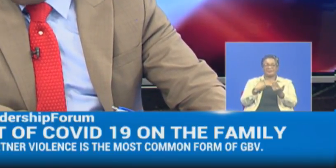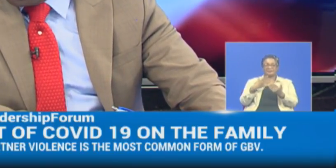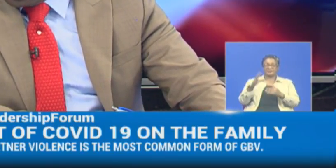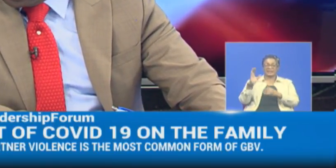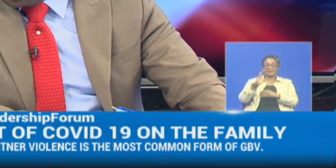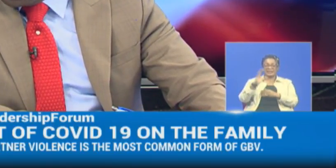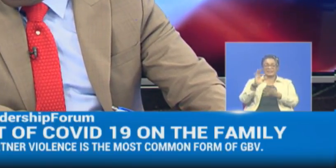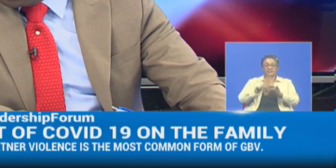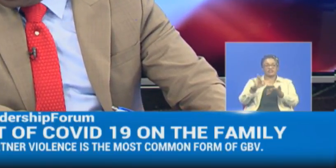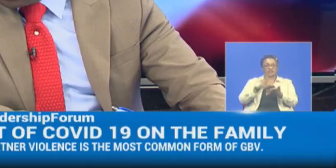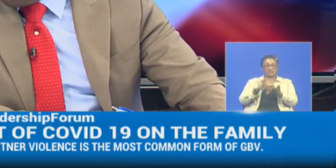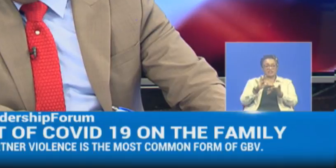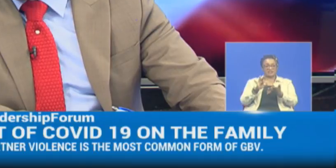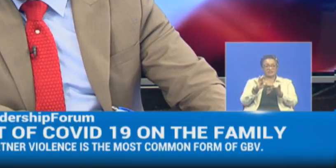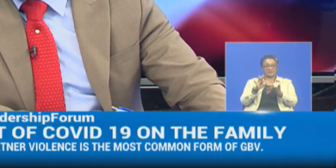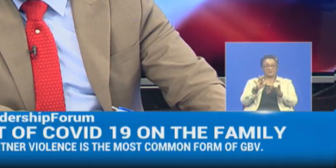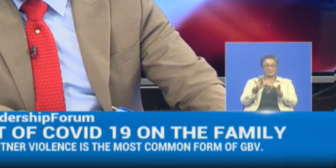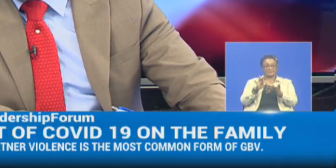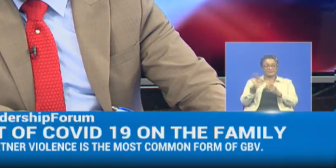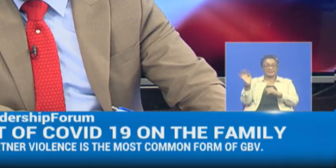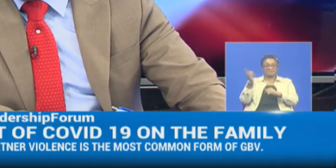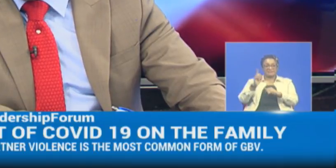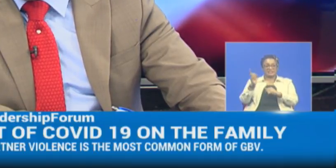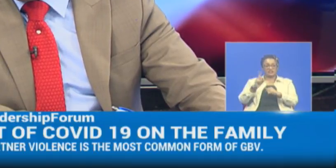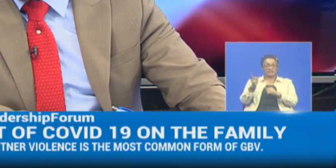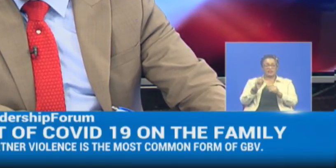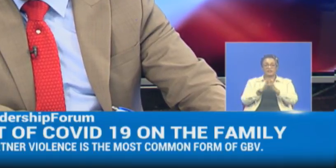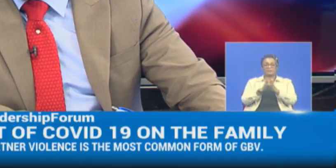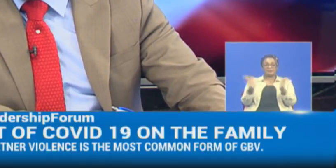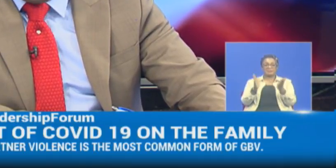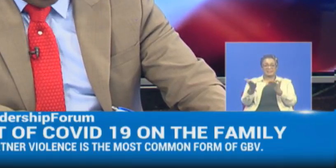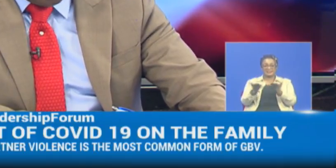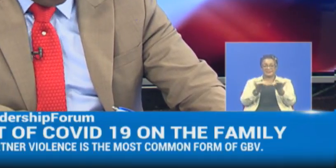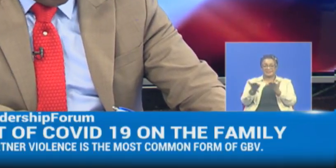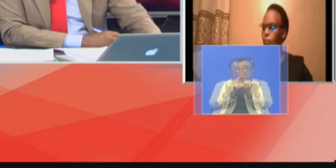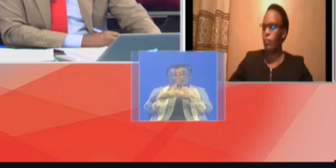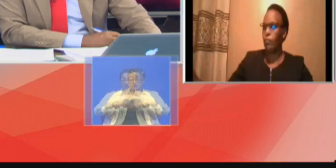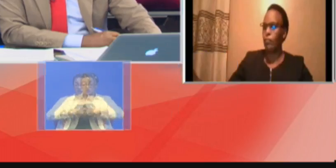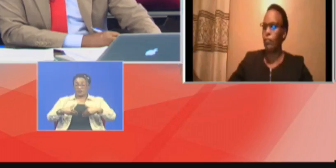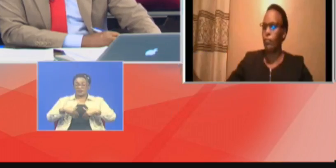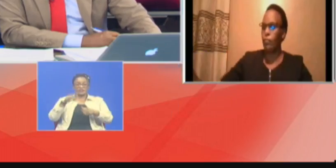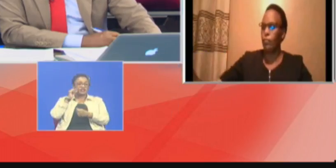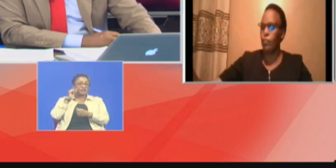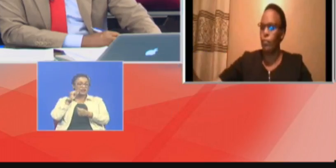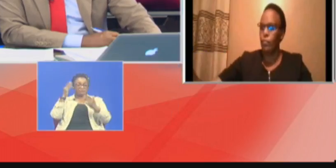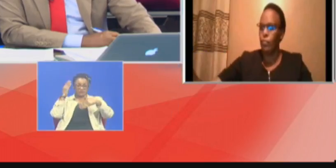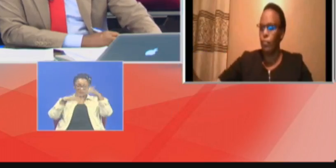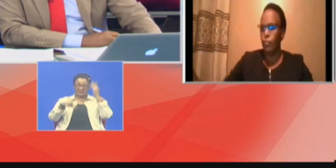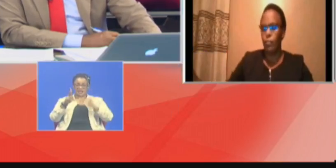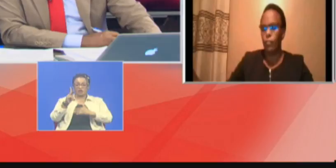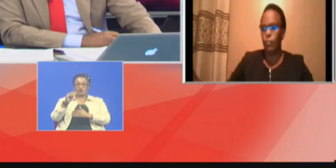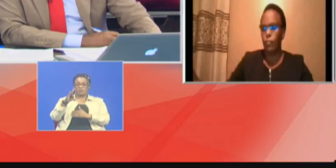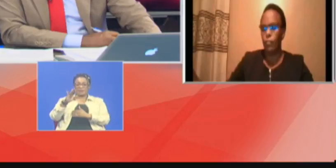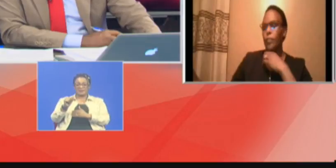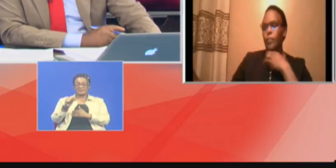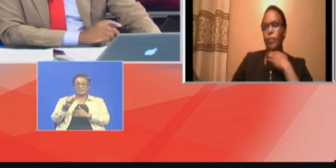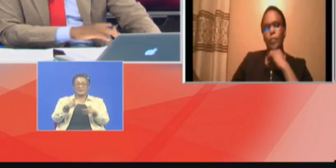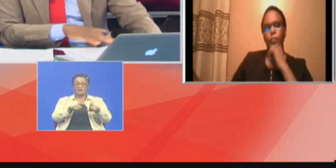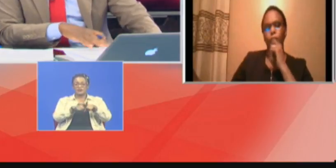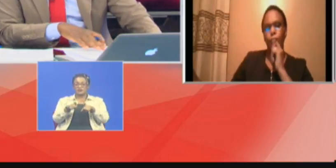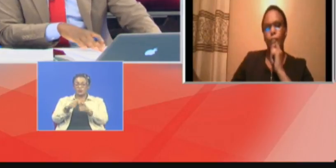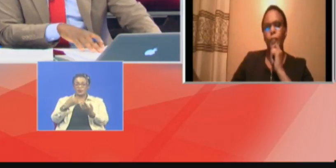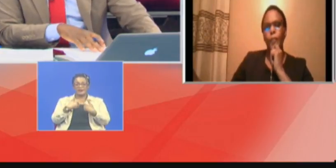Secretary. This is the Ministry of Public Service, Youth and Gender, and we have Professor Margaret Kobia with us. Also, we